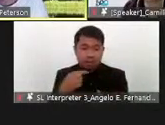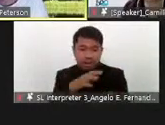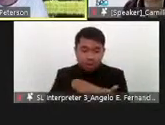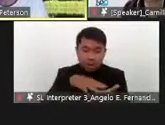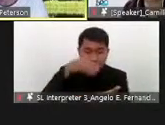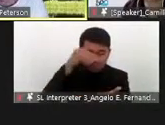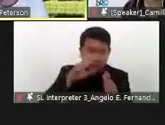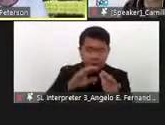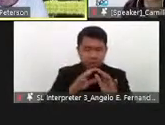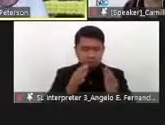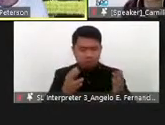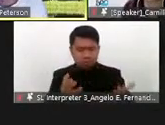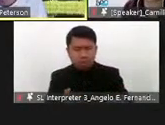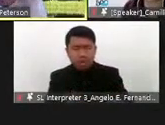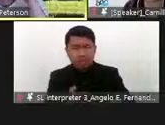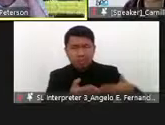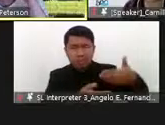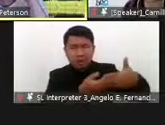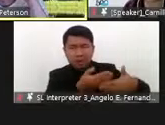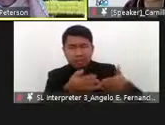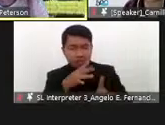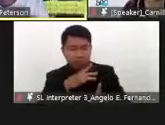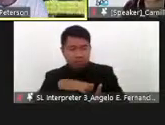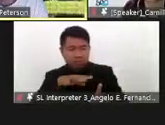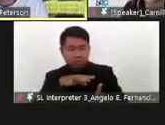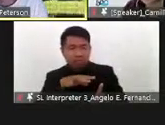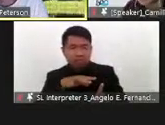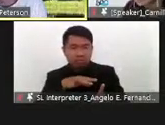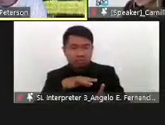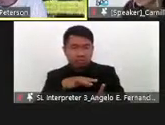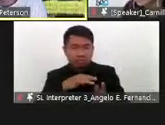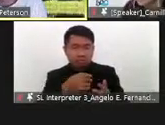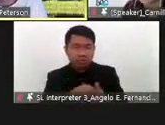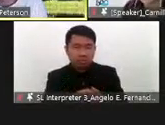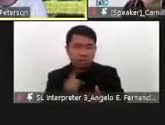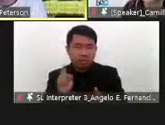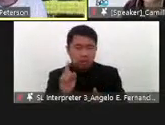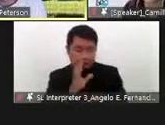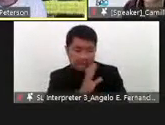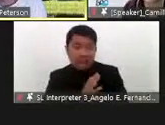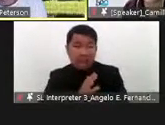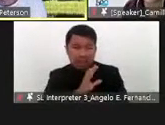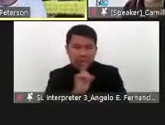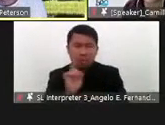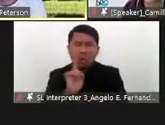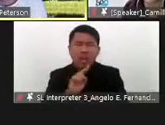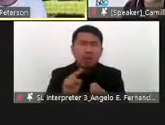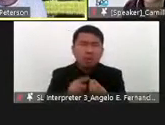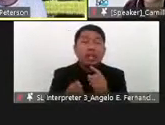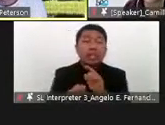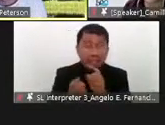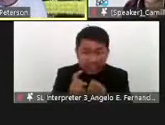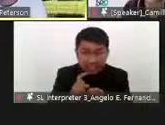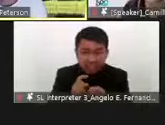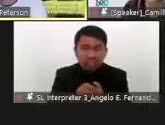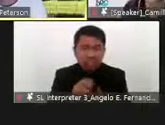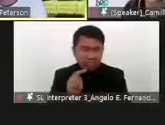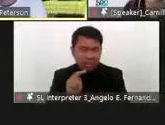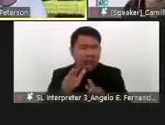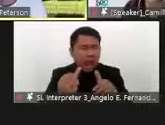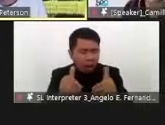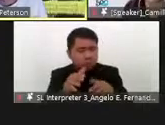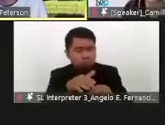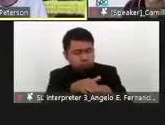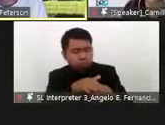global patterns that we can get a lot of data from here in the Philippines is the punctuated character of the change. We like to think of it as gradual. People